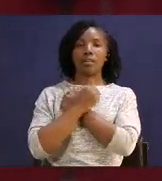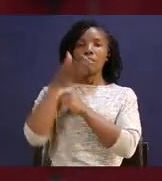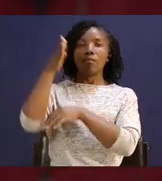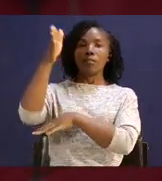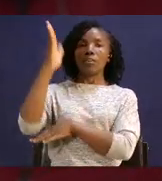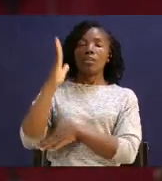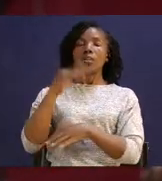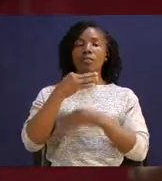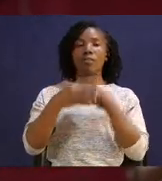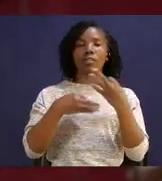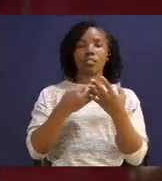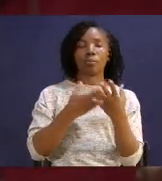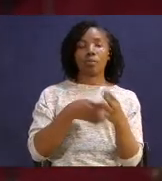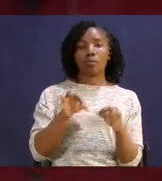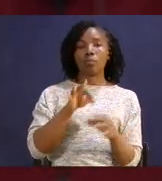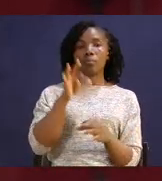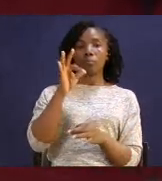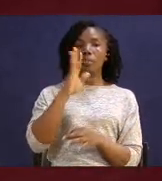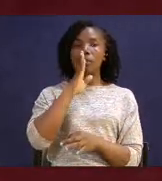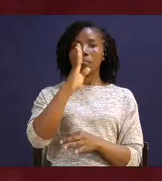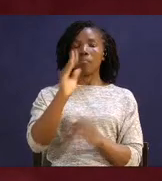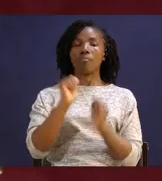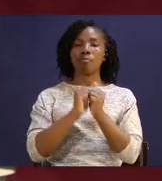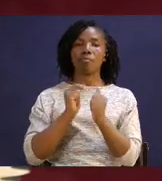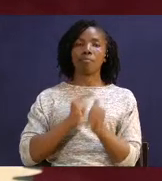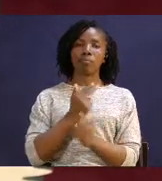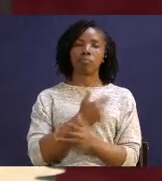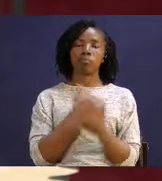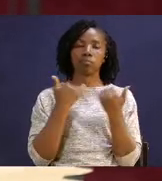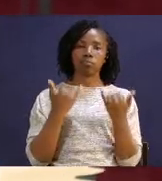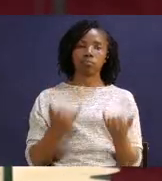of God and the fellowship of the Holy Spirit